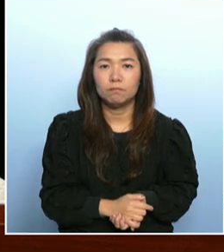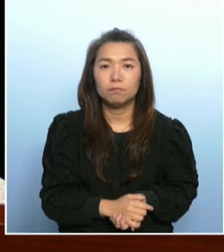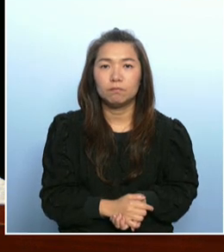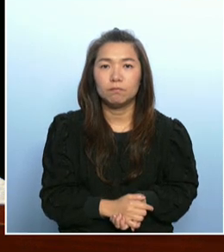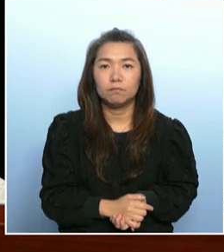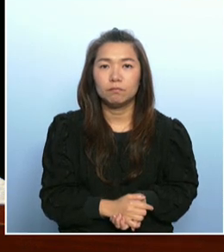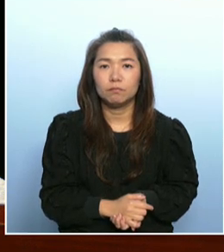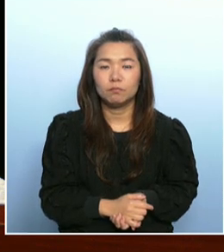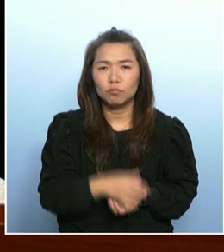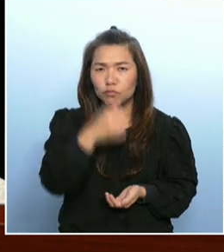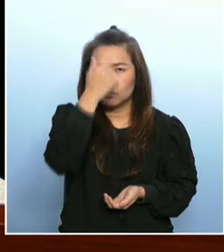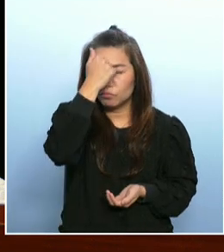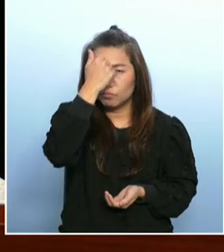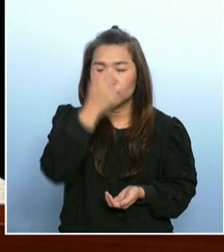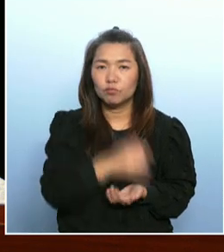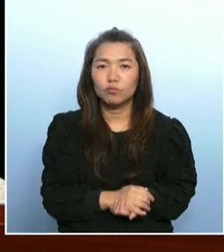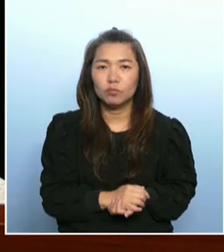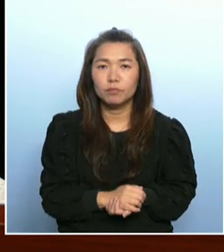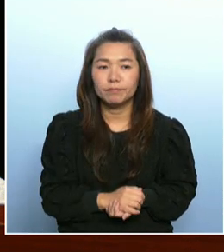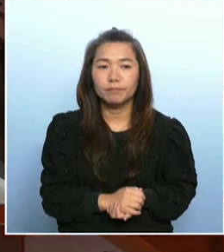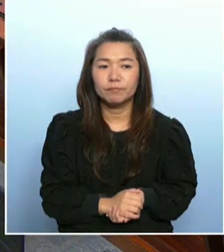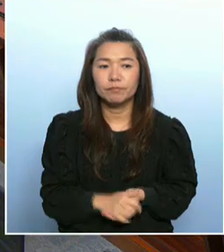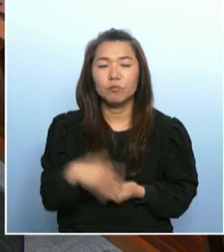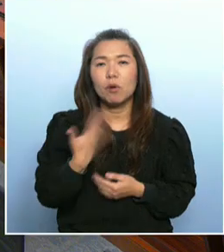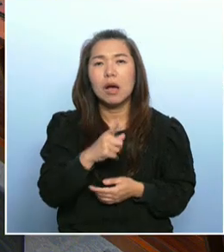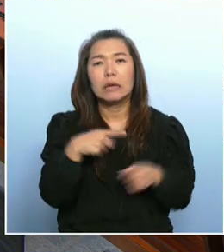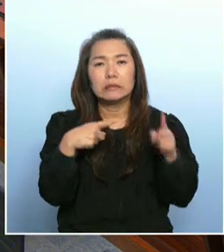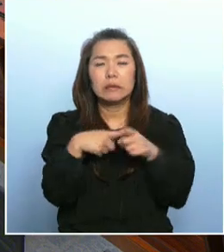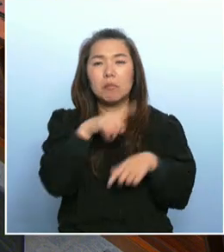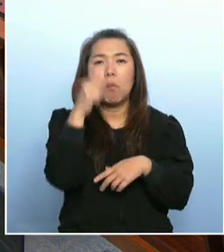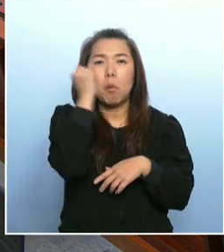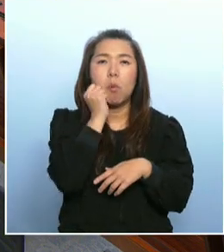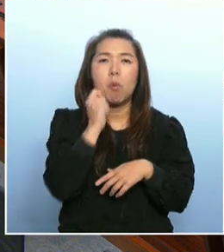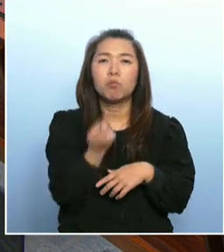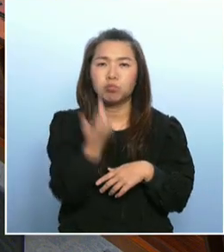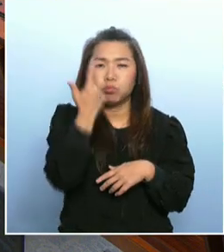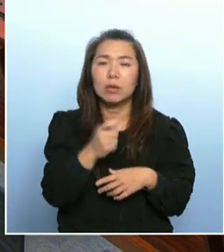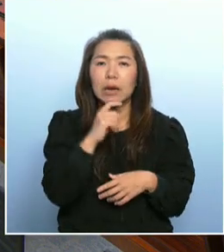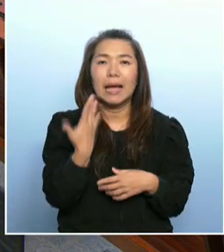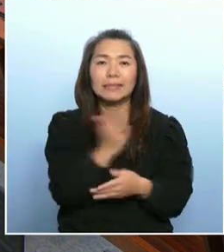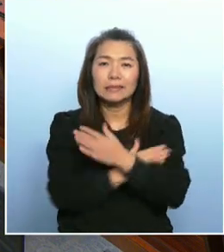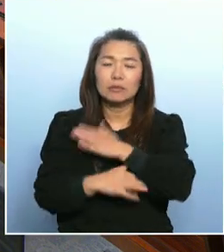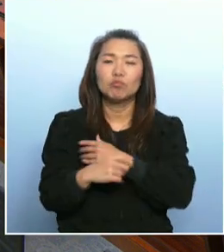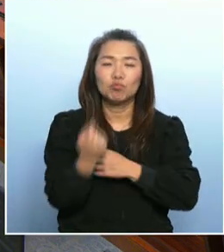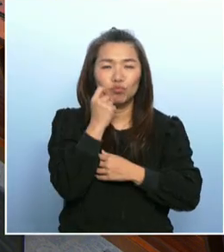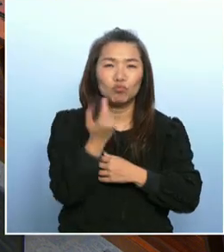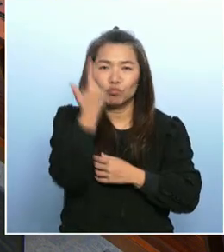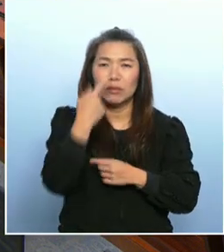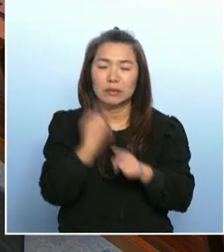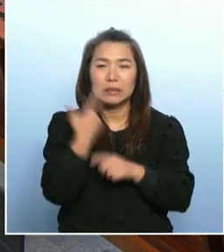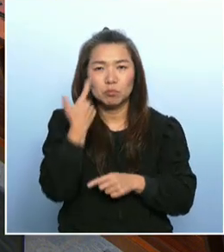you. Commissioner, please. Thank you. With the aging population,